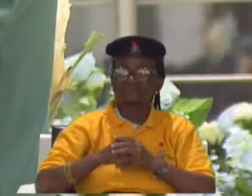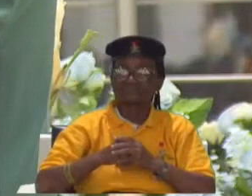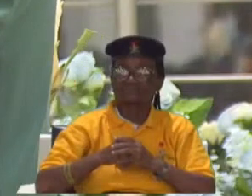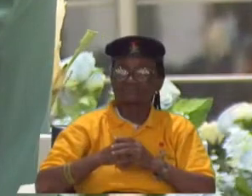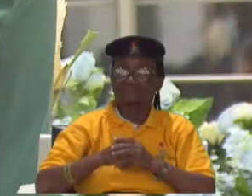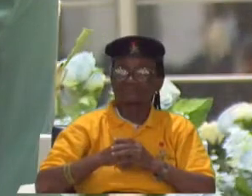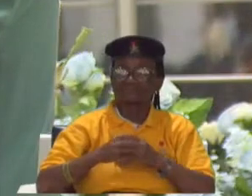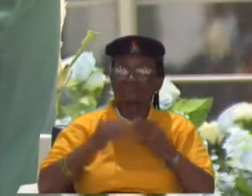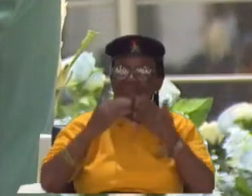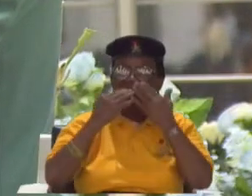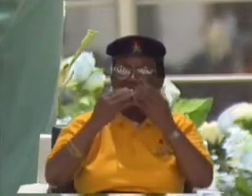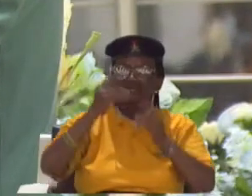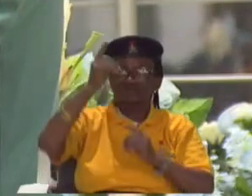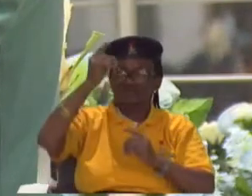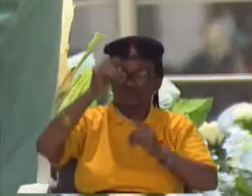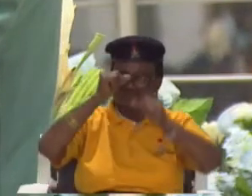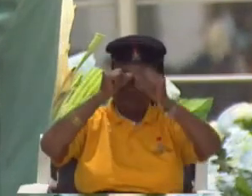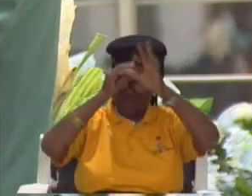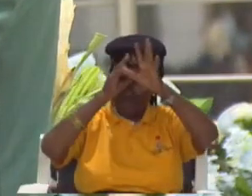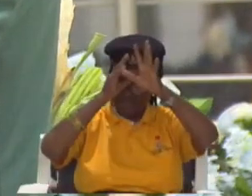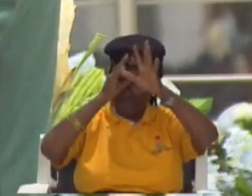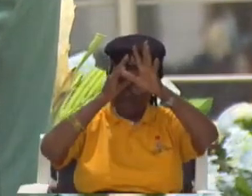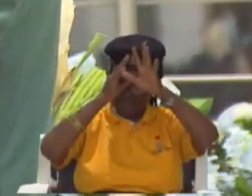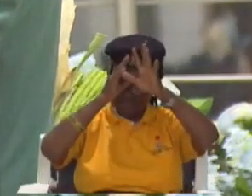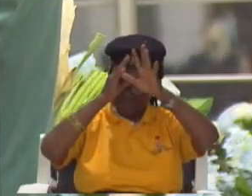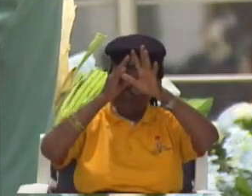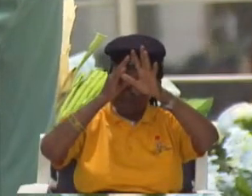Thank you, Daddy. Daddy, I show.